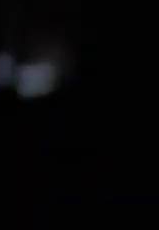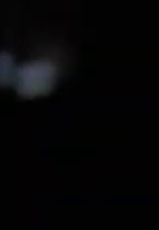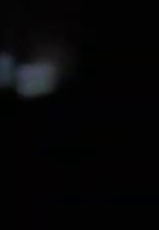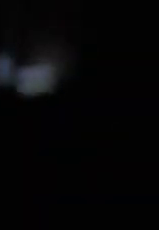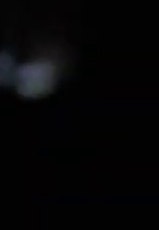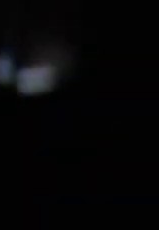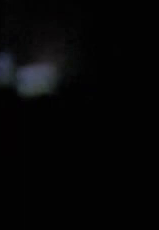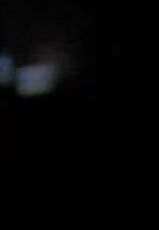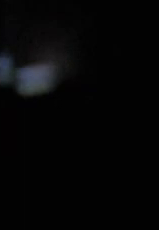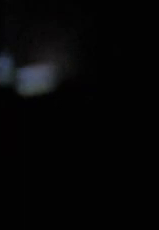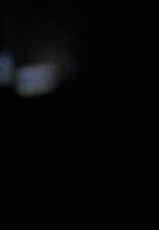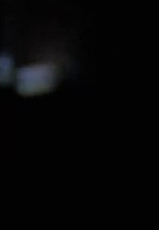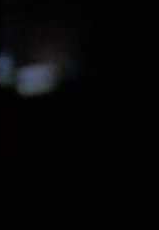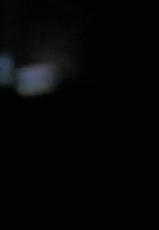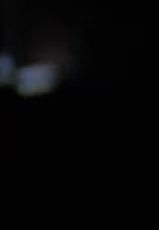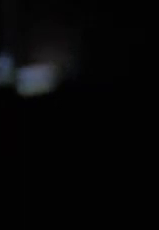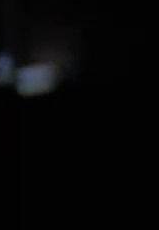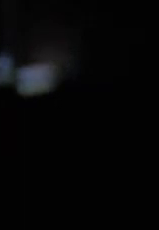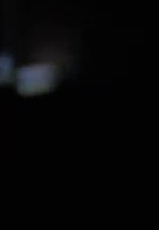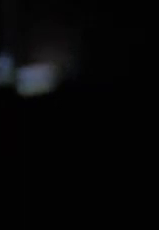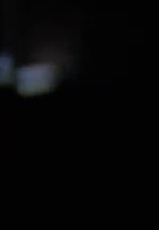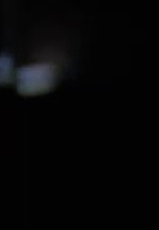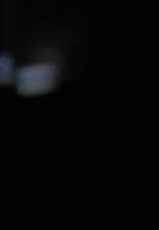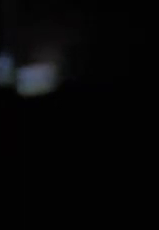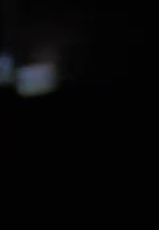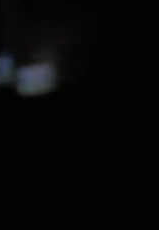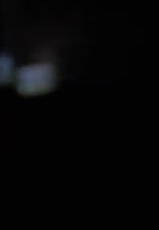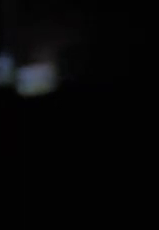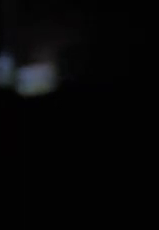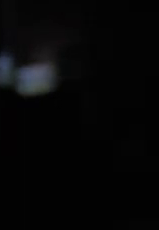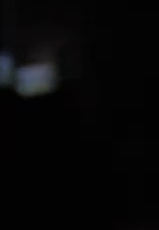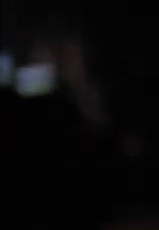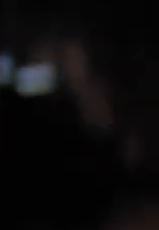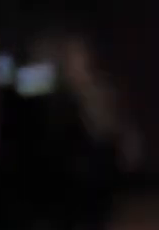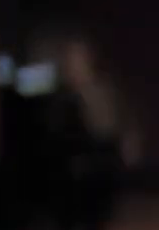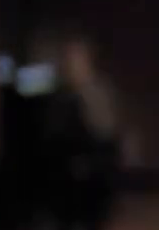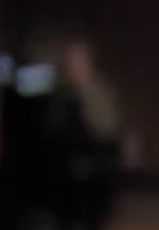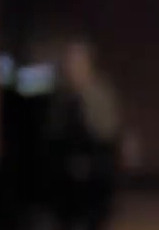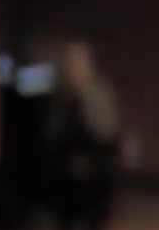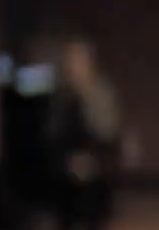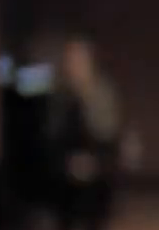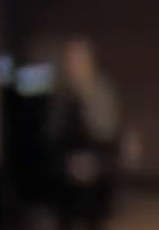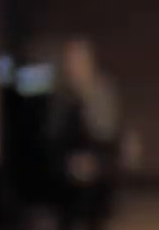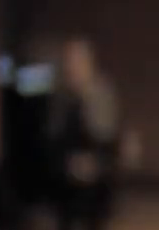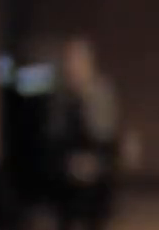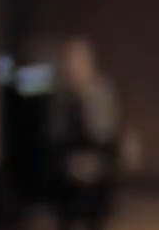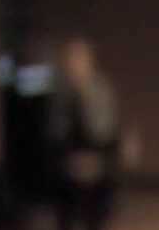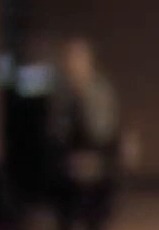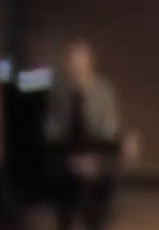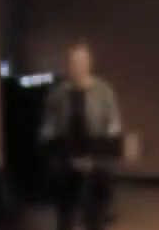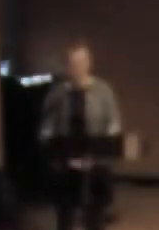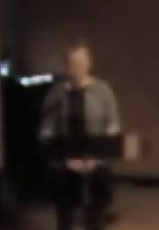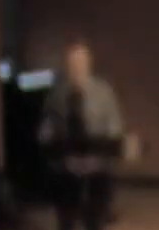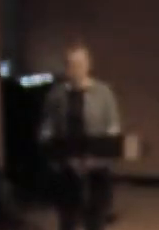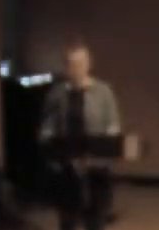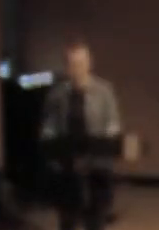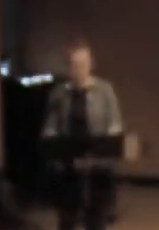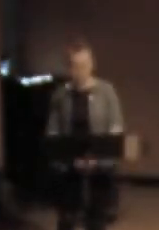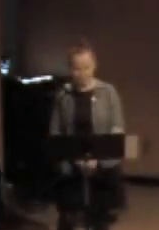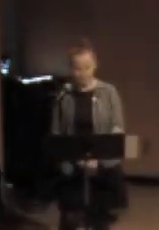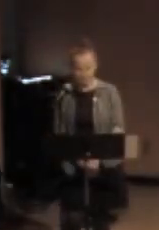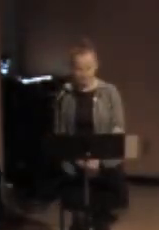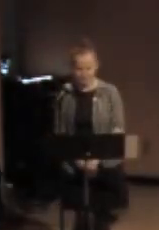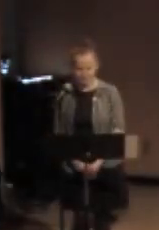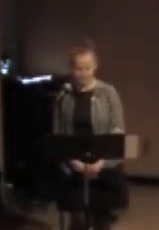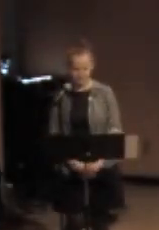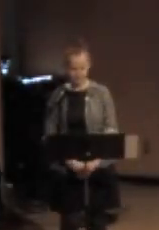black two black lights up twilight outside the window the clock shows about 5:30 p.m.